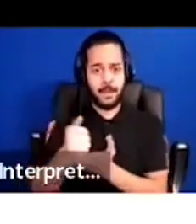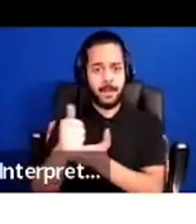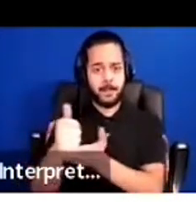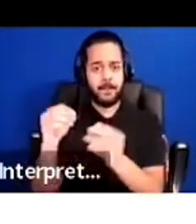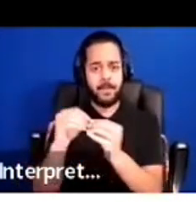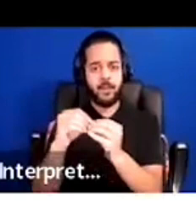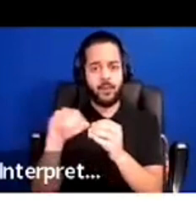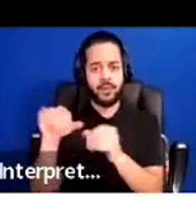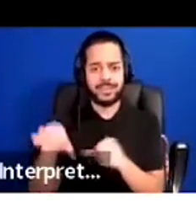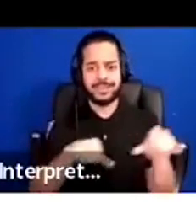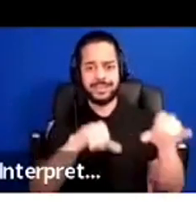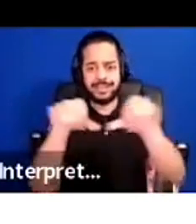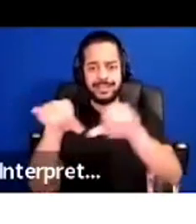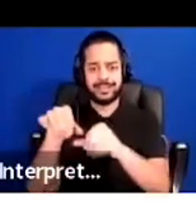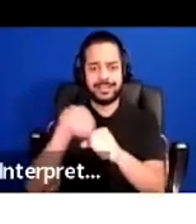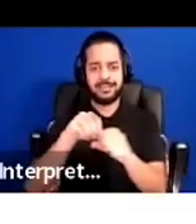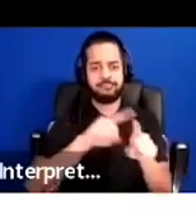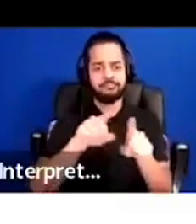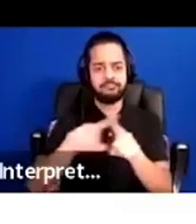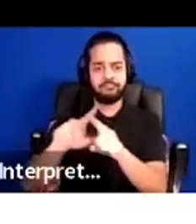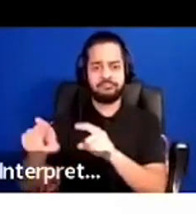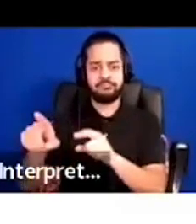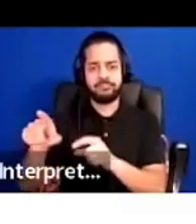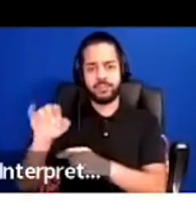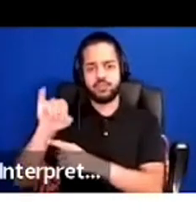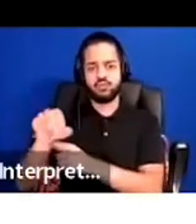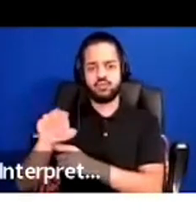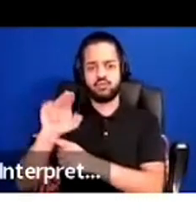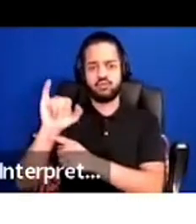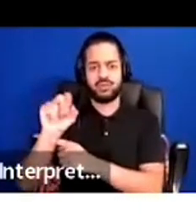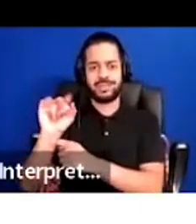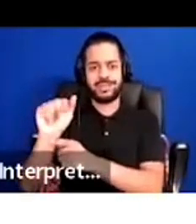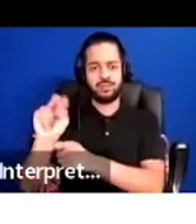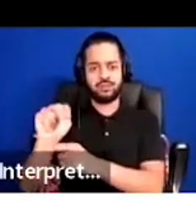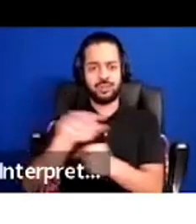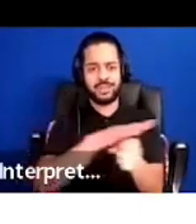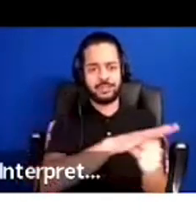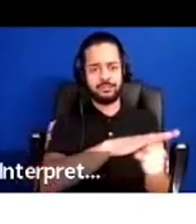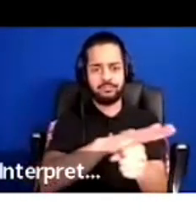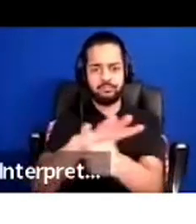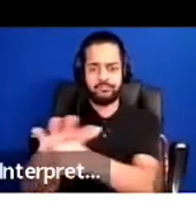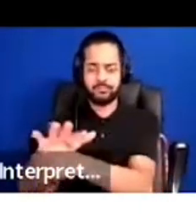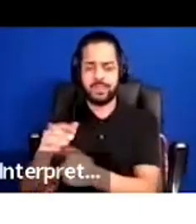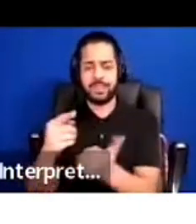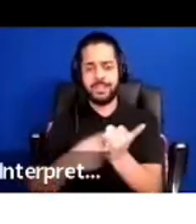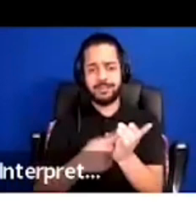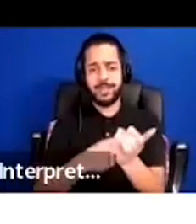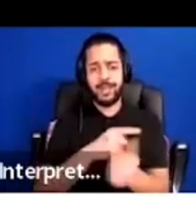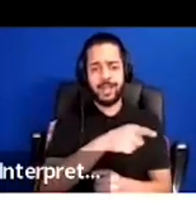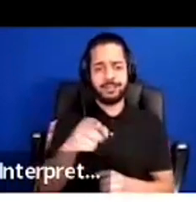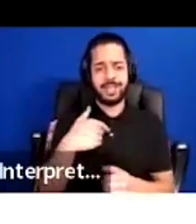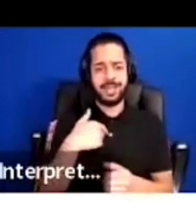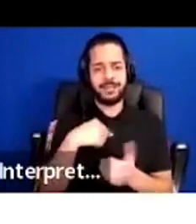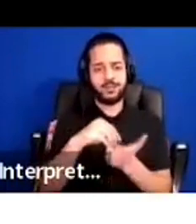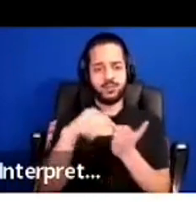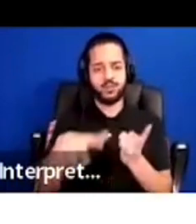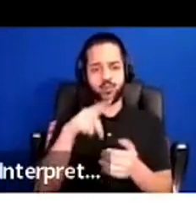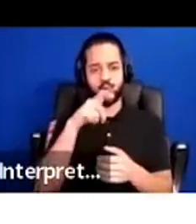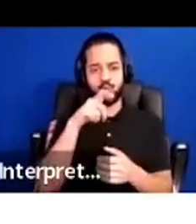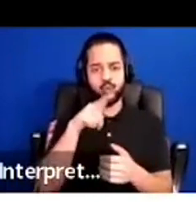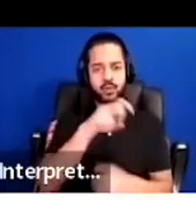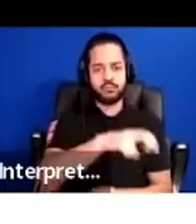across our jurisdictions, especially our jurisdictions that often share students back and forth multiple